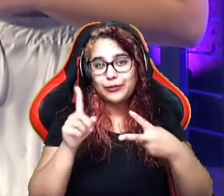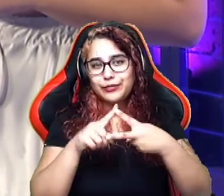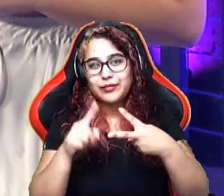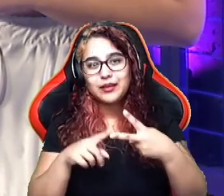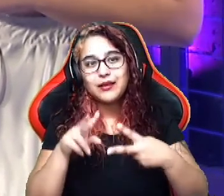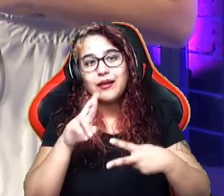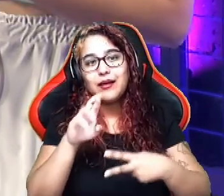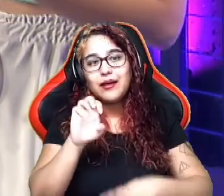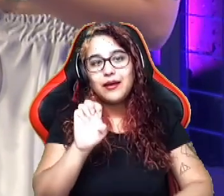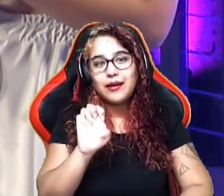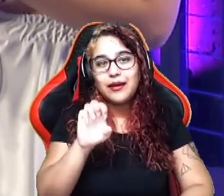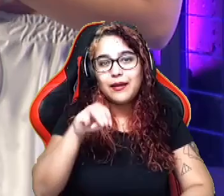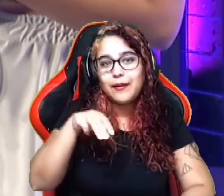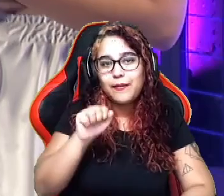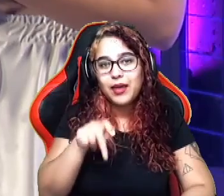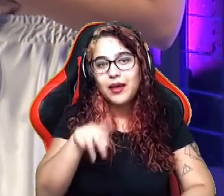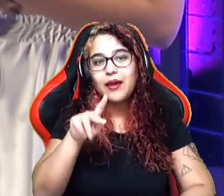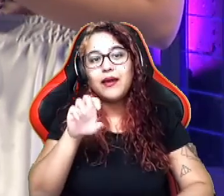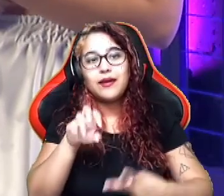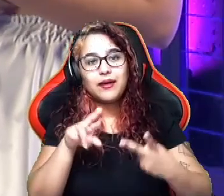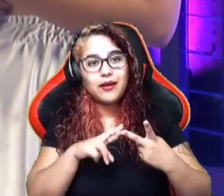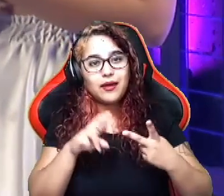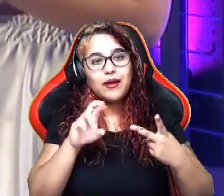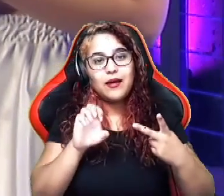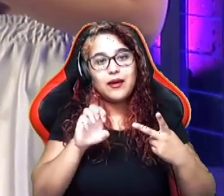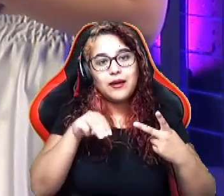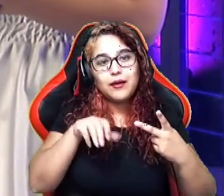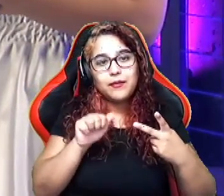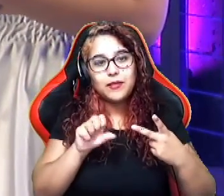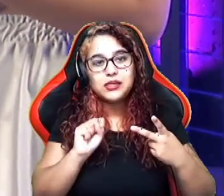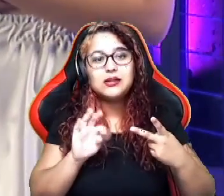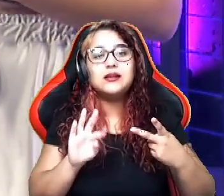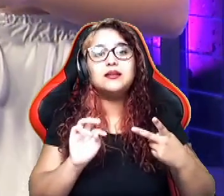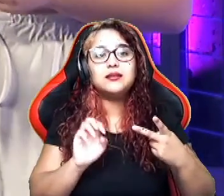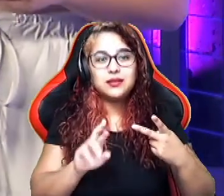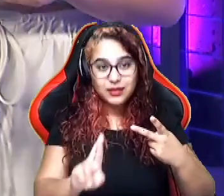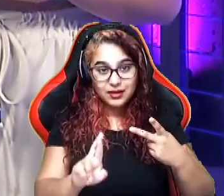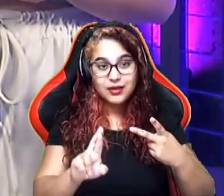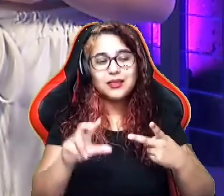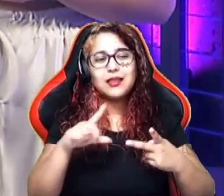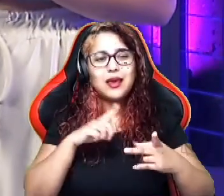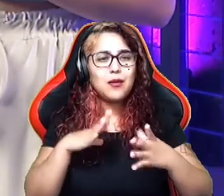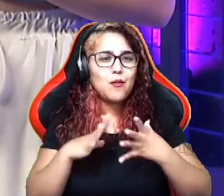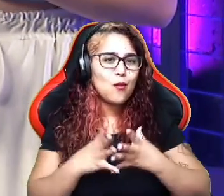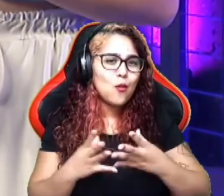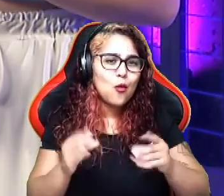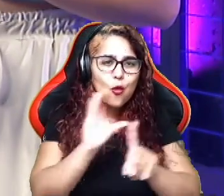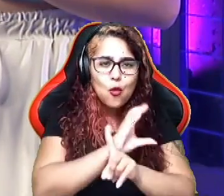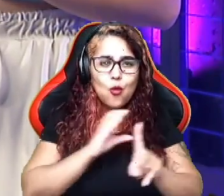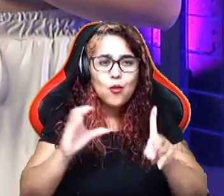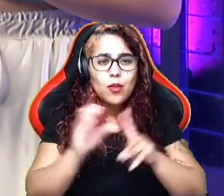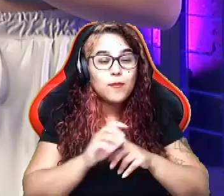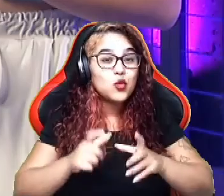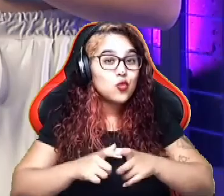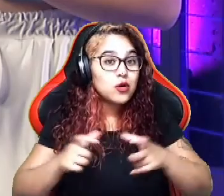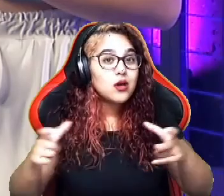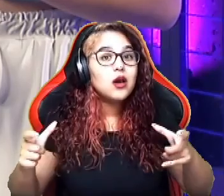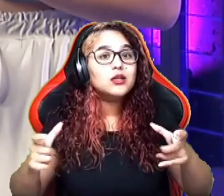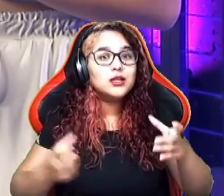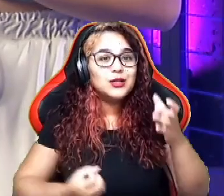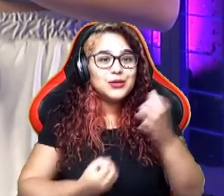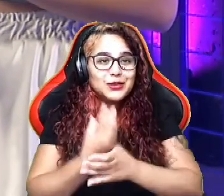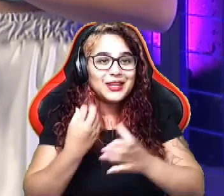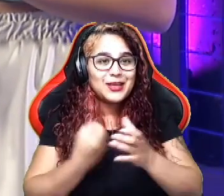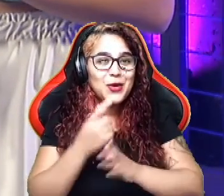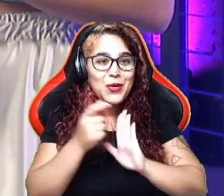whether it's remake or remaster or creating new games, there's a large developer